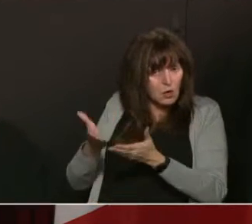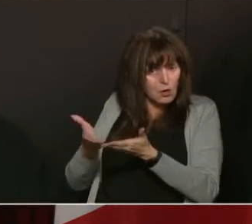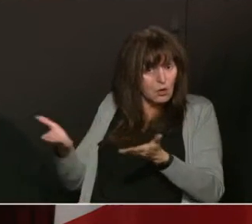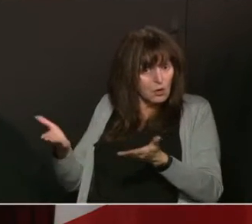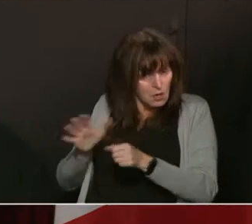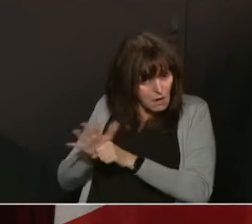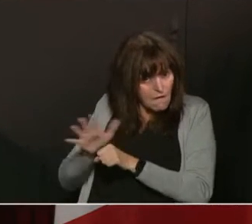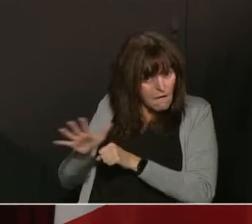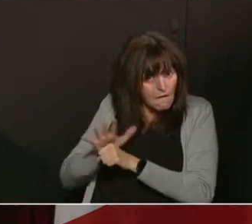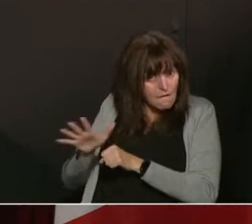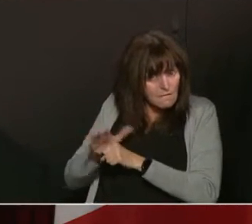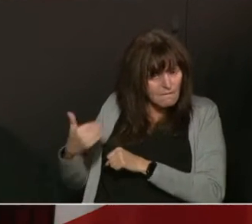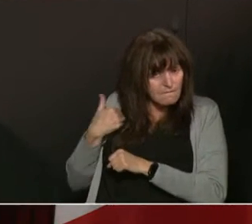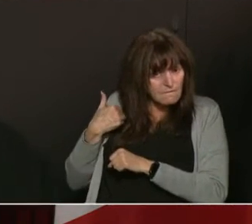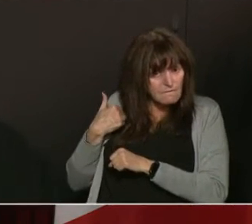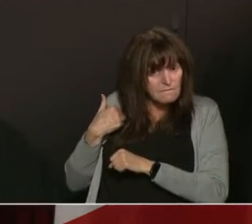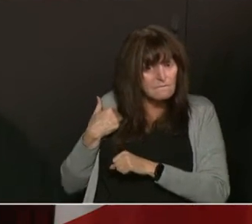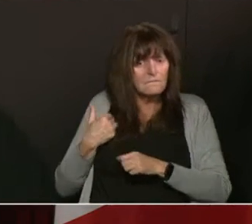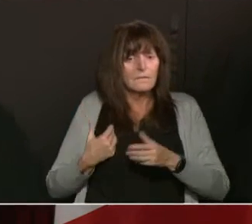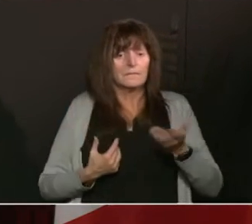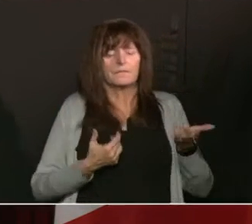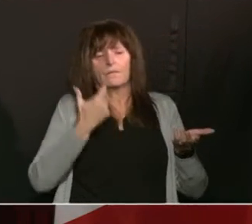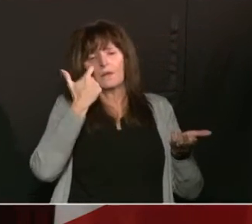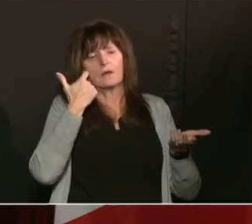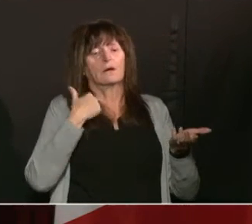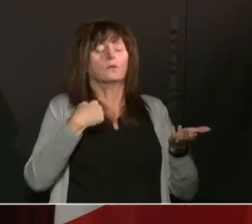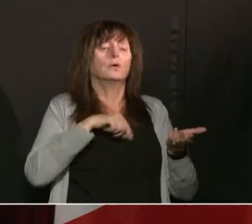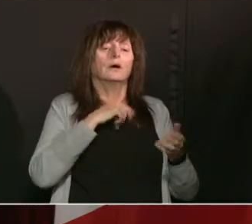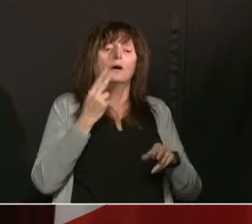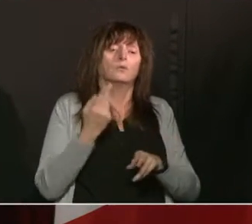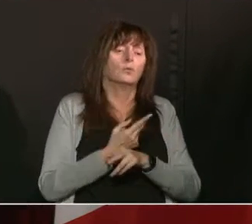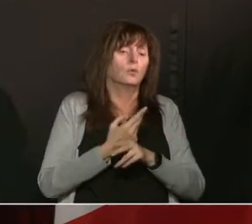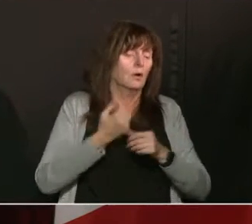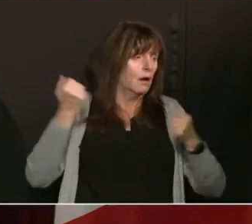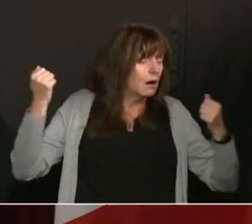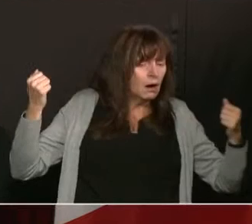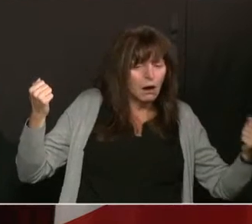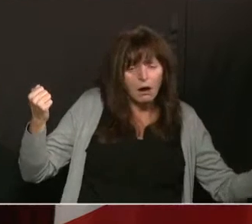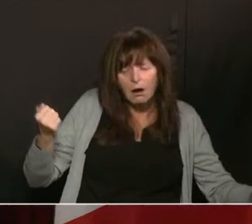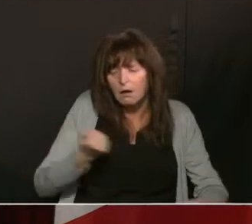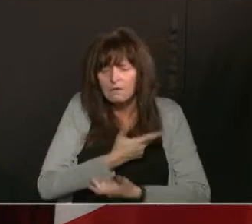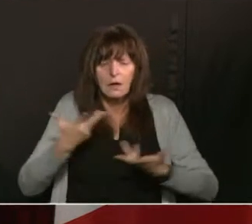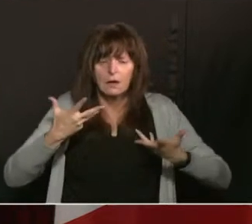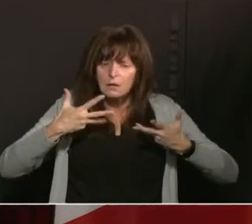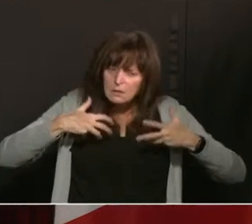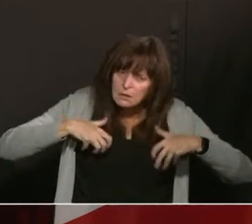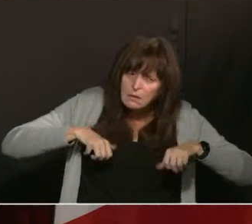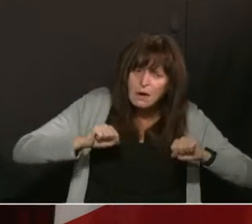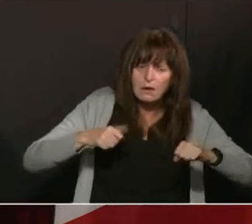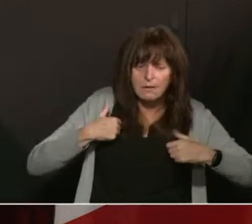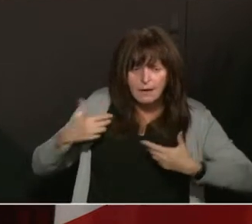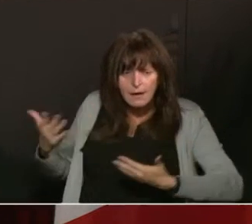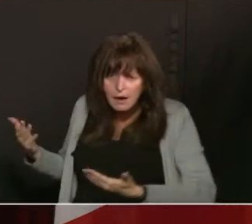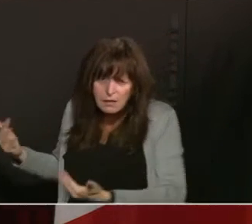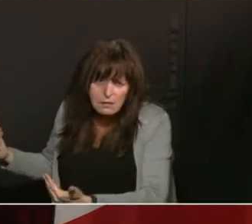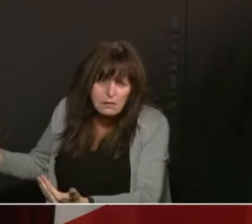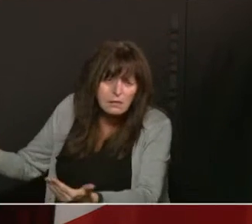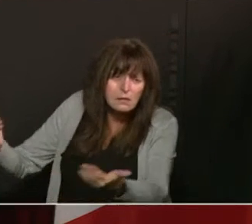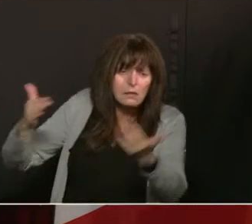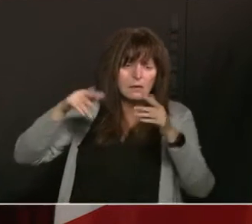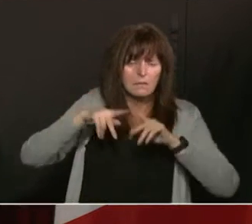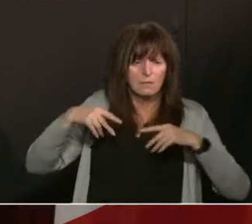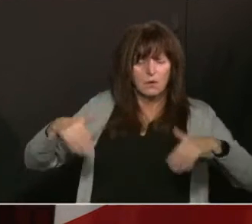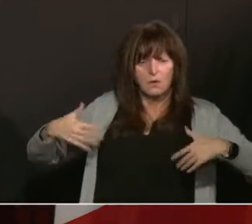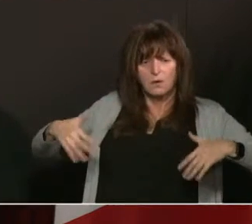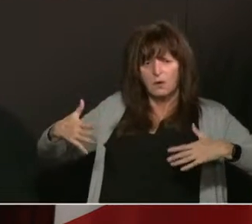We're pulling out all the stops to try to have as many immunizers available to Ontarians as possible. And I have to thank the health units, the hospitals, the pharmacists